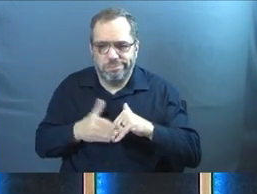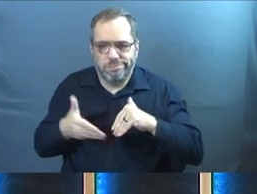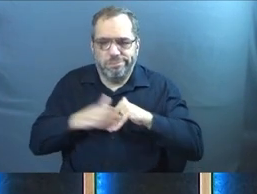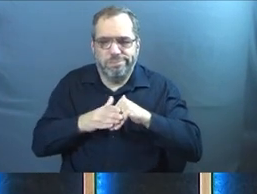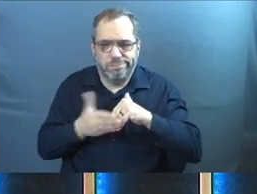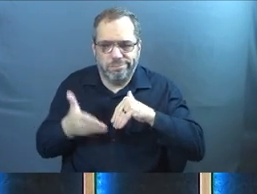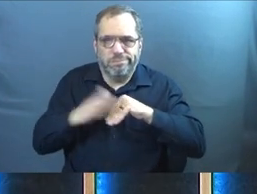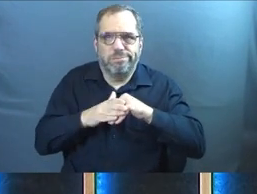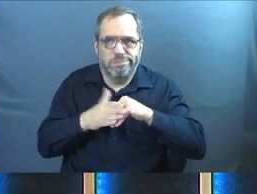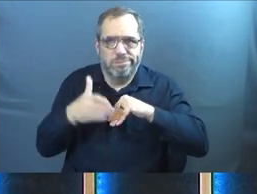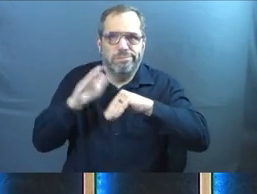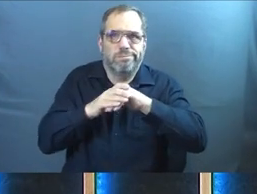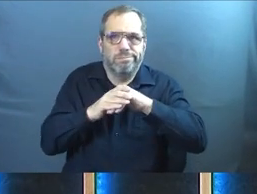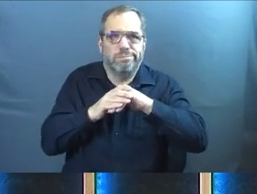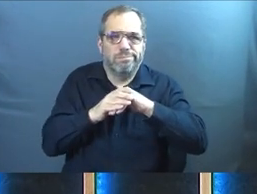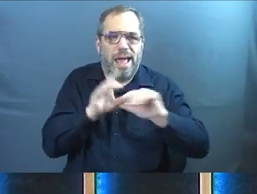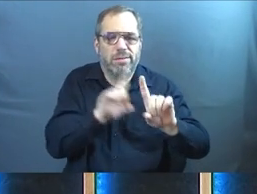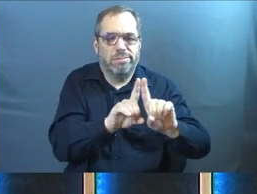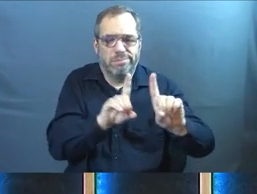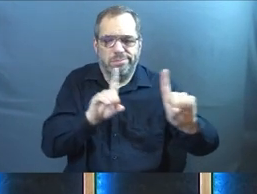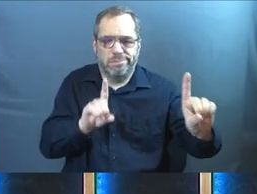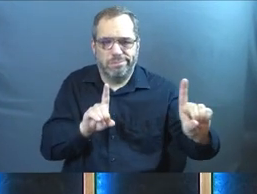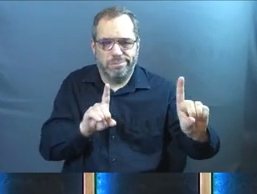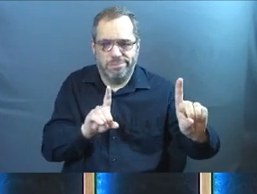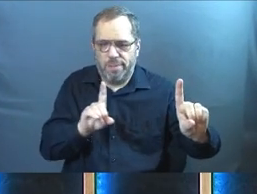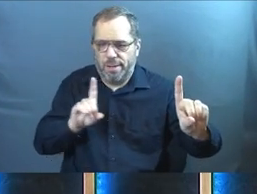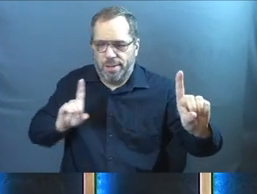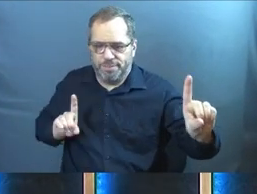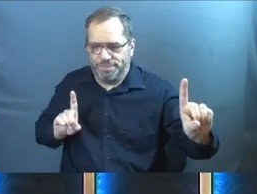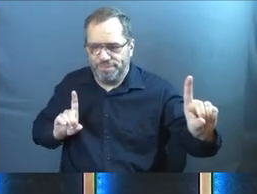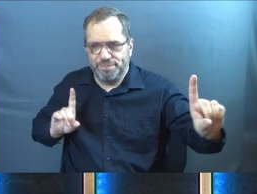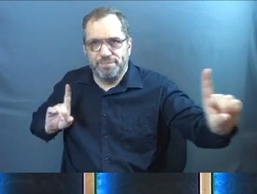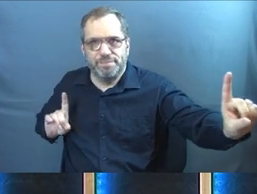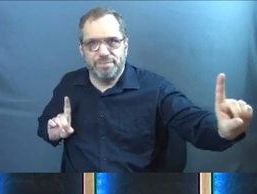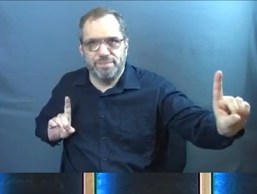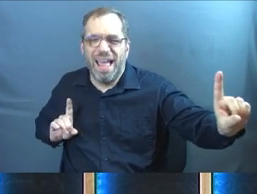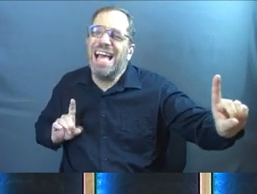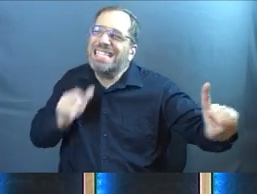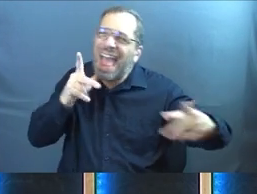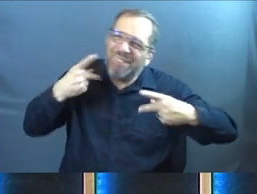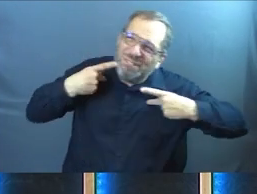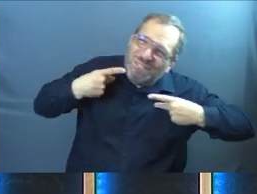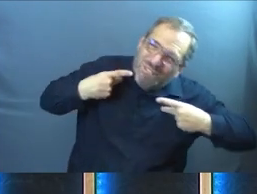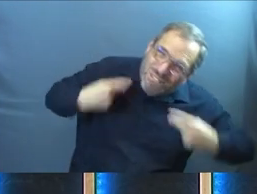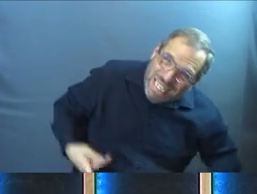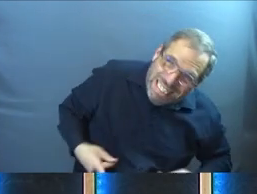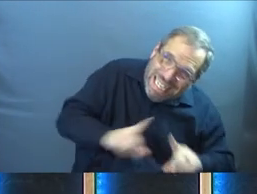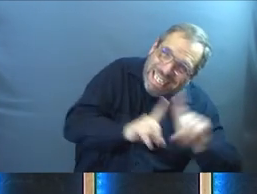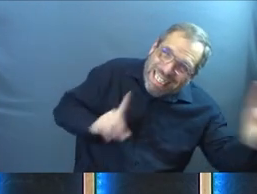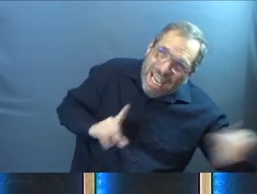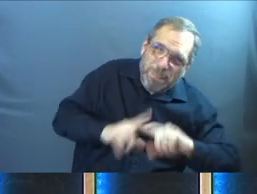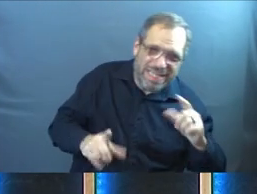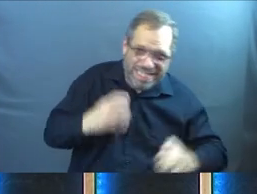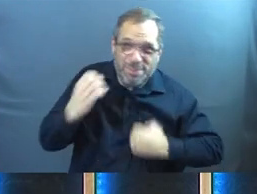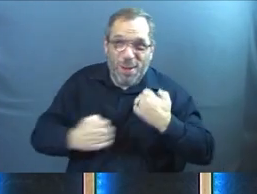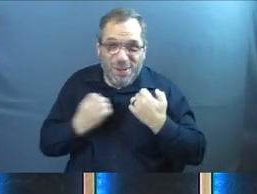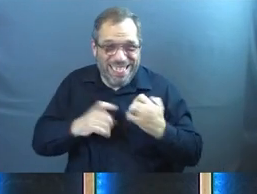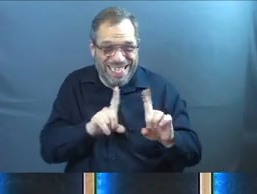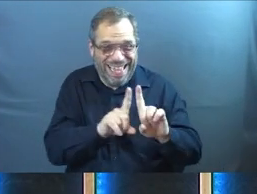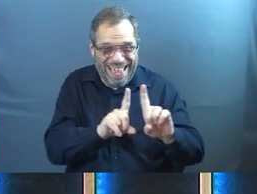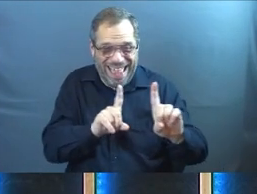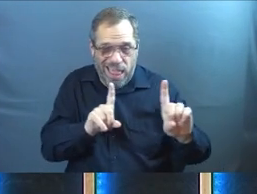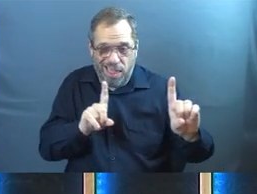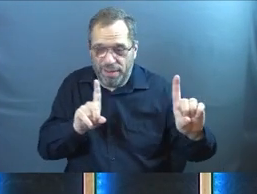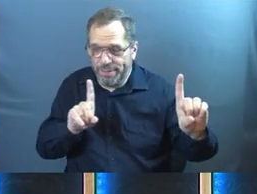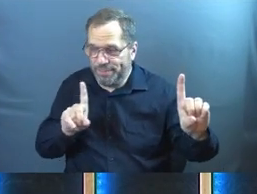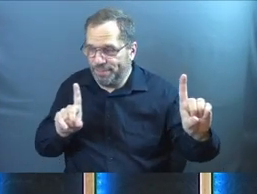start just stepping back from each other. Maybe not physically, but you're just not emotionally in